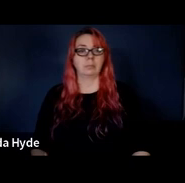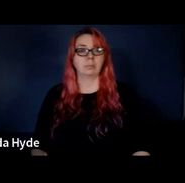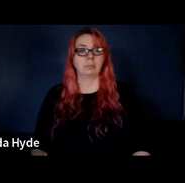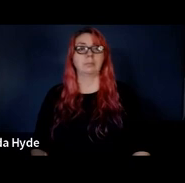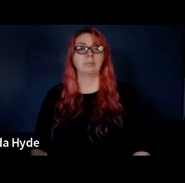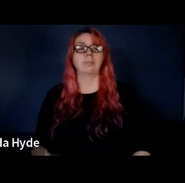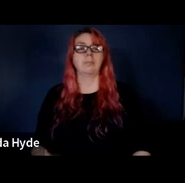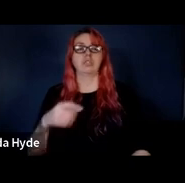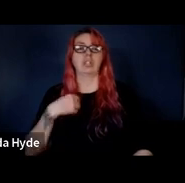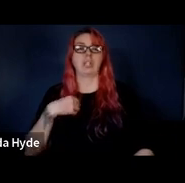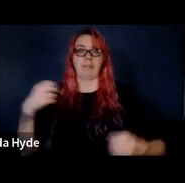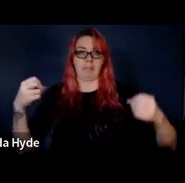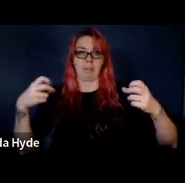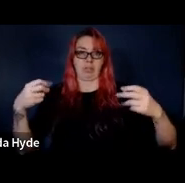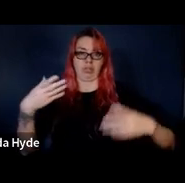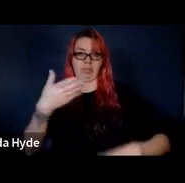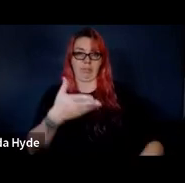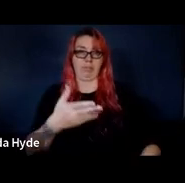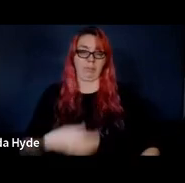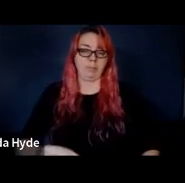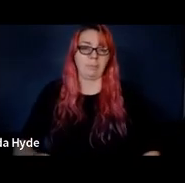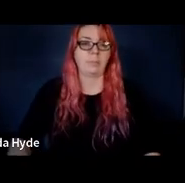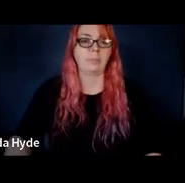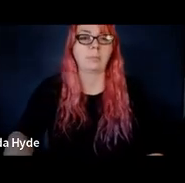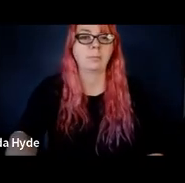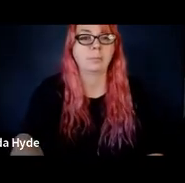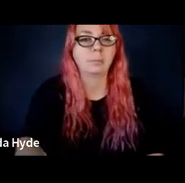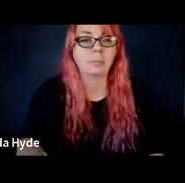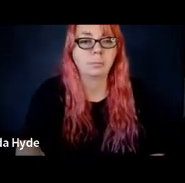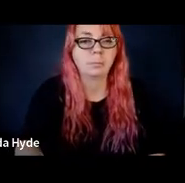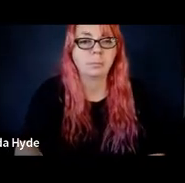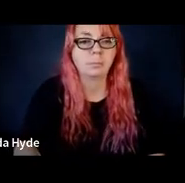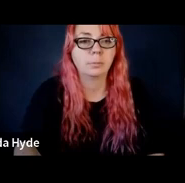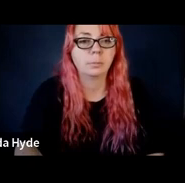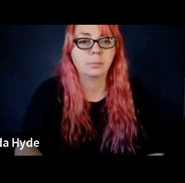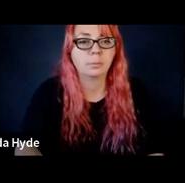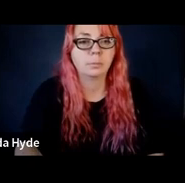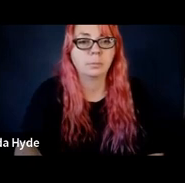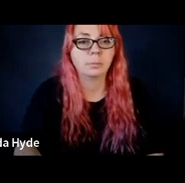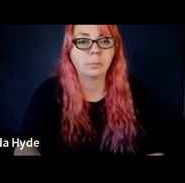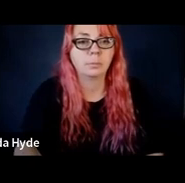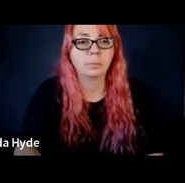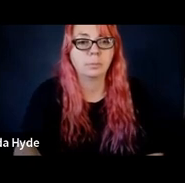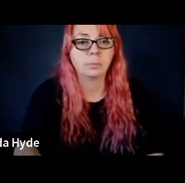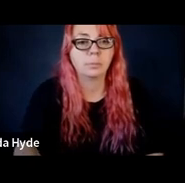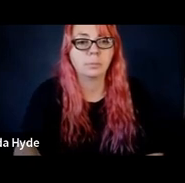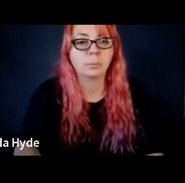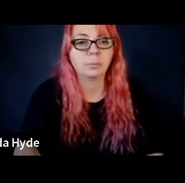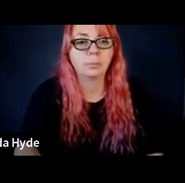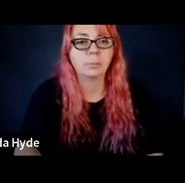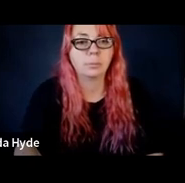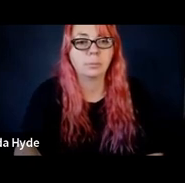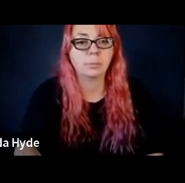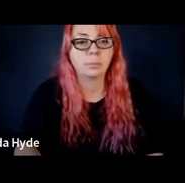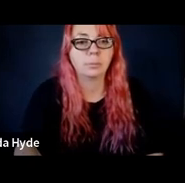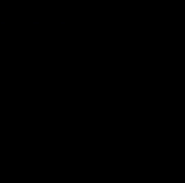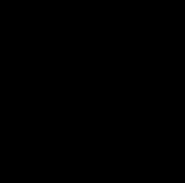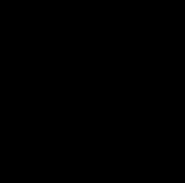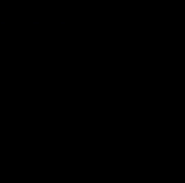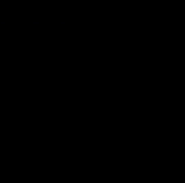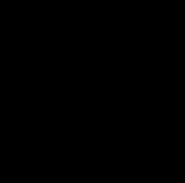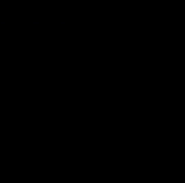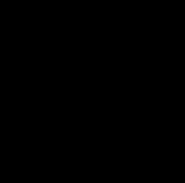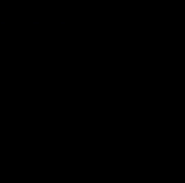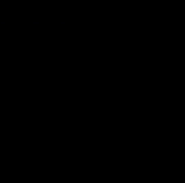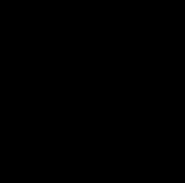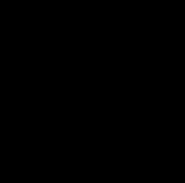DeAndre Campbell, Michael Elligan, Dwayne Christian, just 3 of many Black Canadians involved